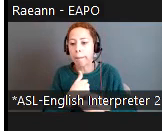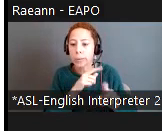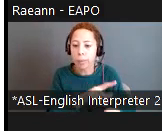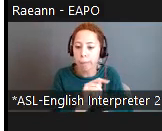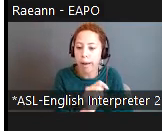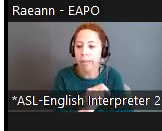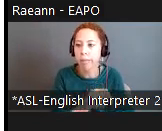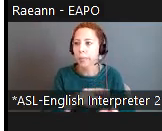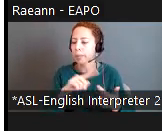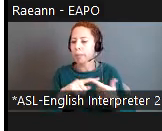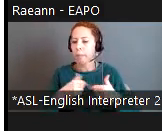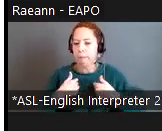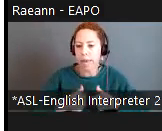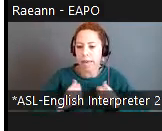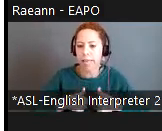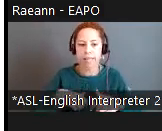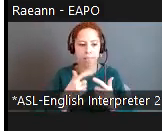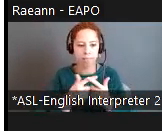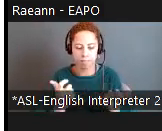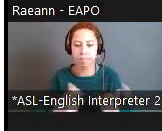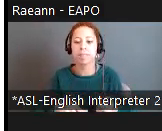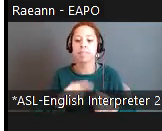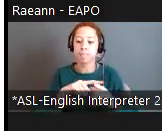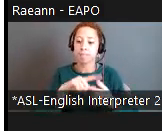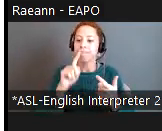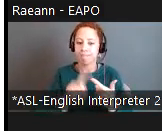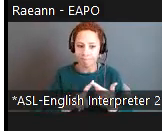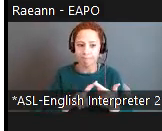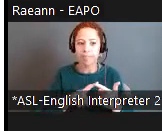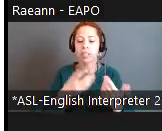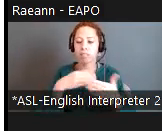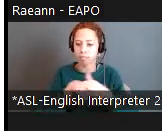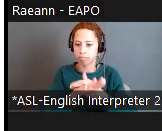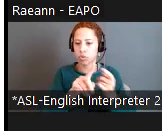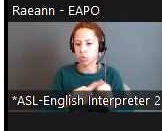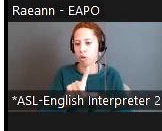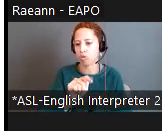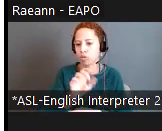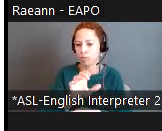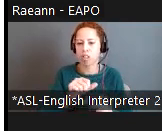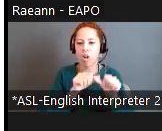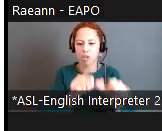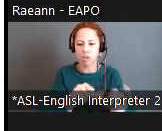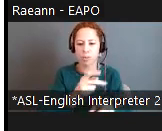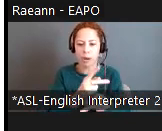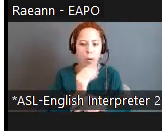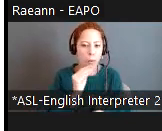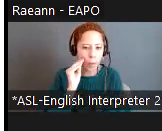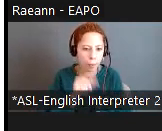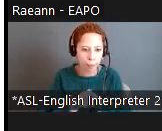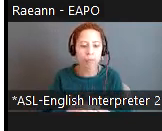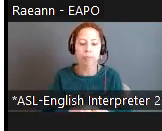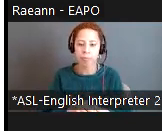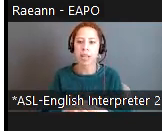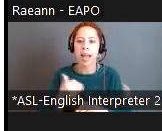you're bathed. It's also going to be admission to a long-term care home. So we'll see a little bit later, but there is a hierarchy of people who